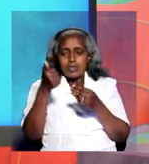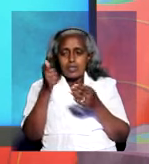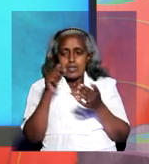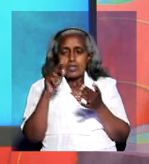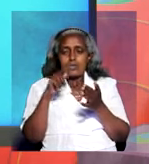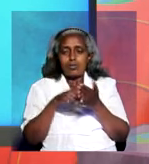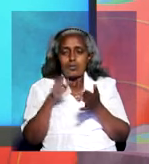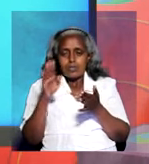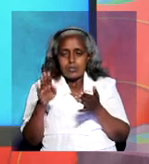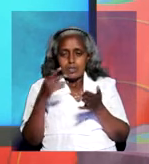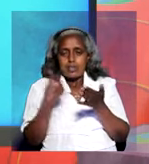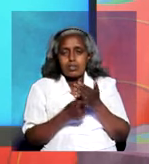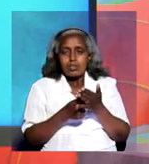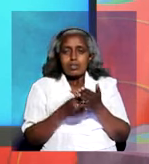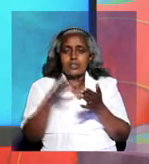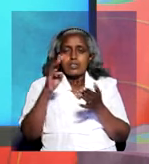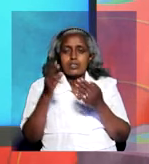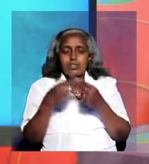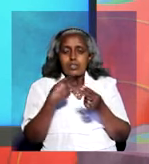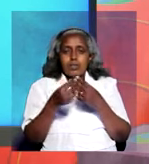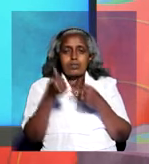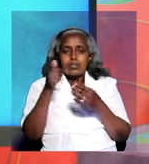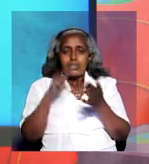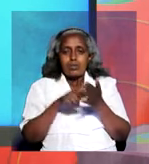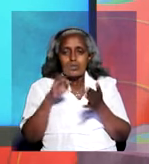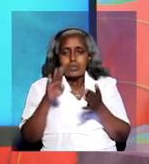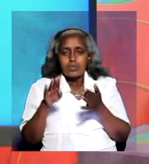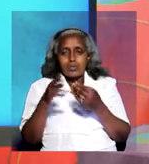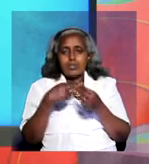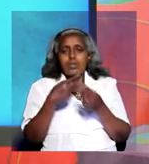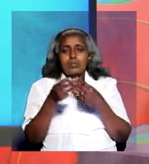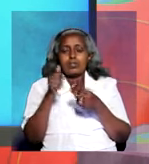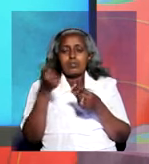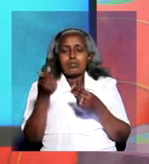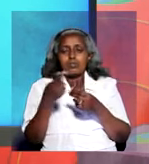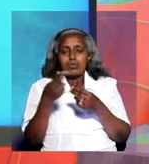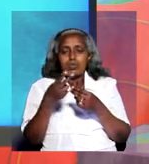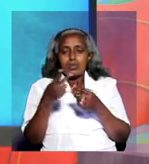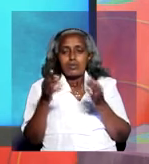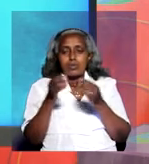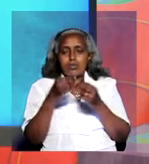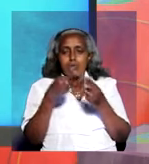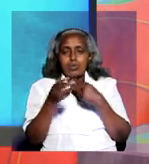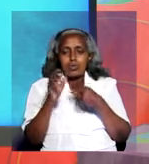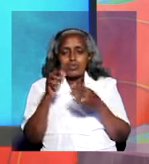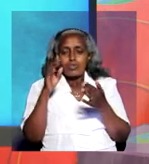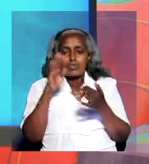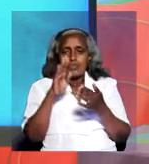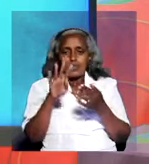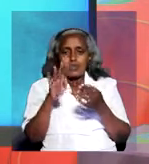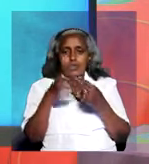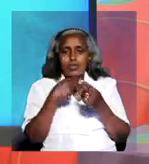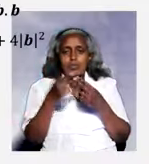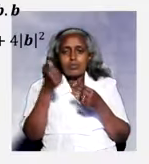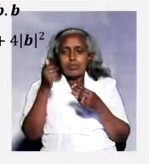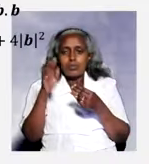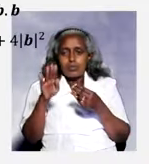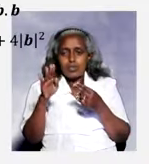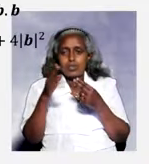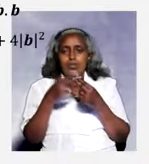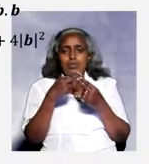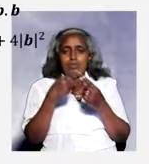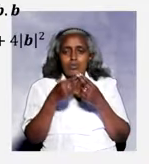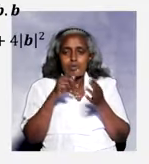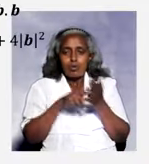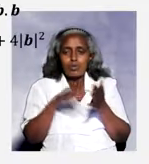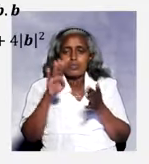Here also it is 6 times a dot b plus the product of the two, 4 times b dot b. So this is equal